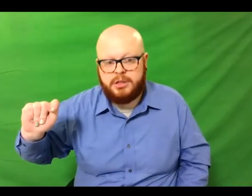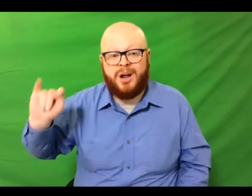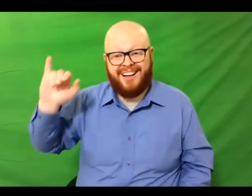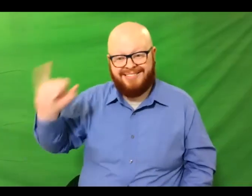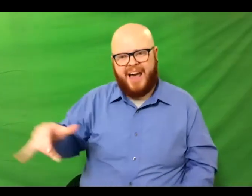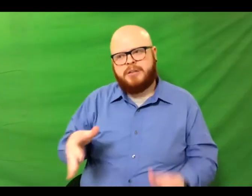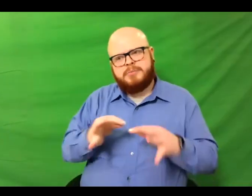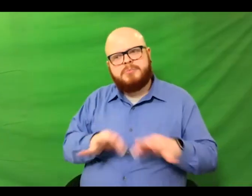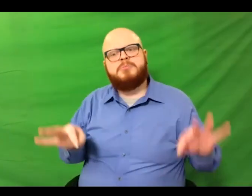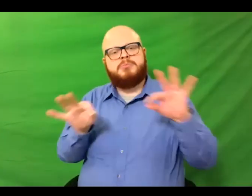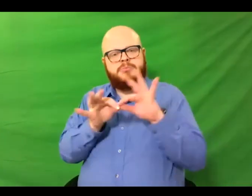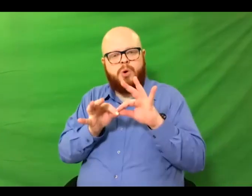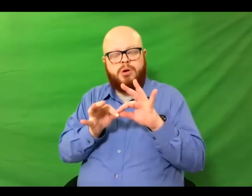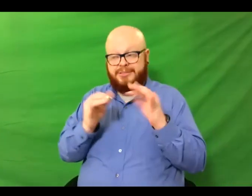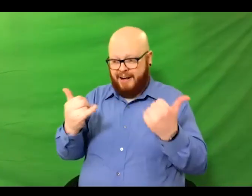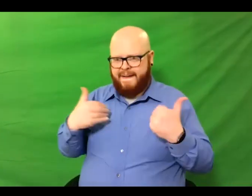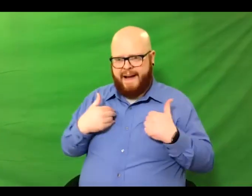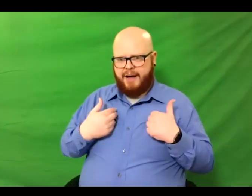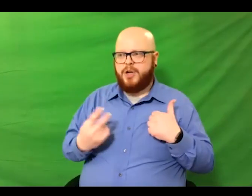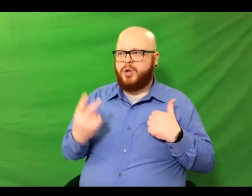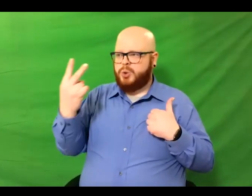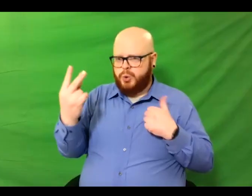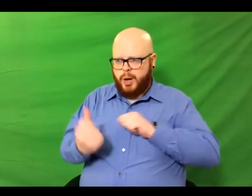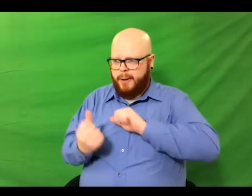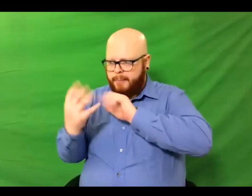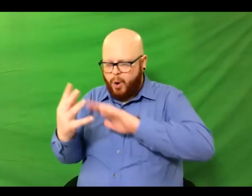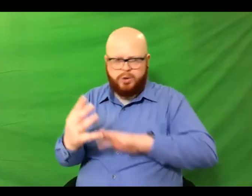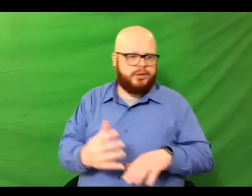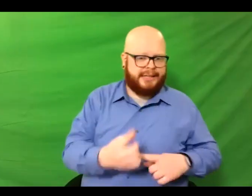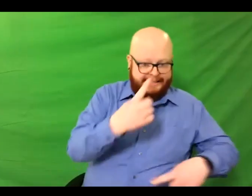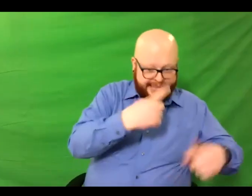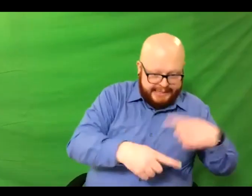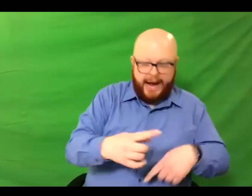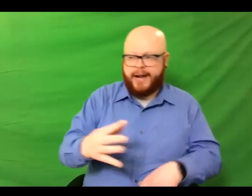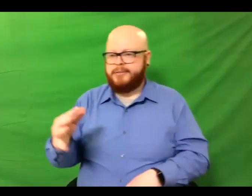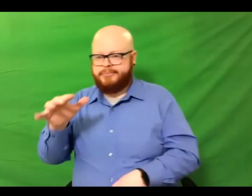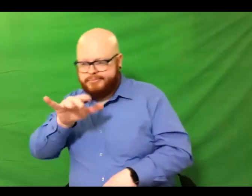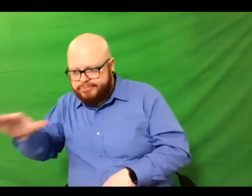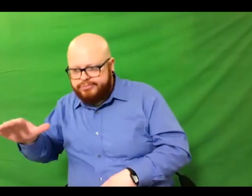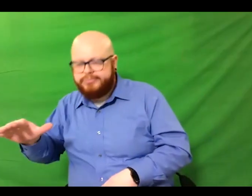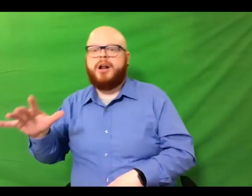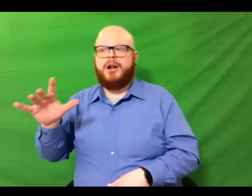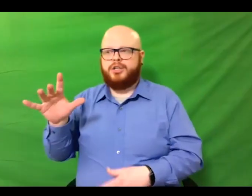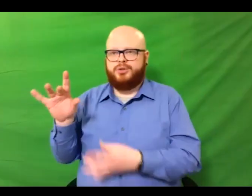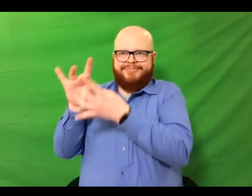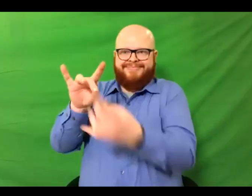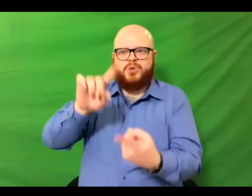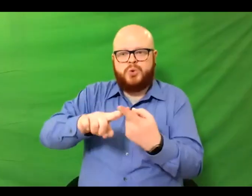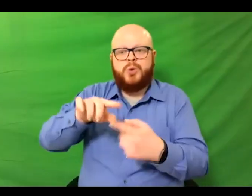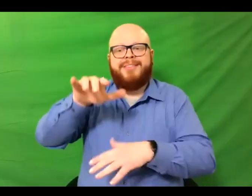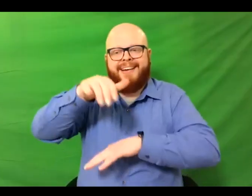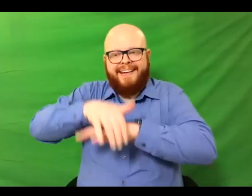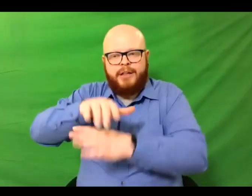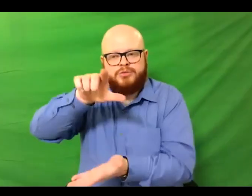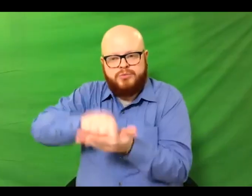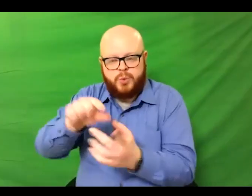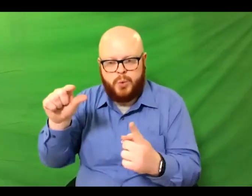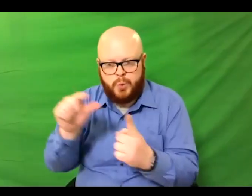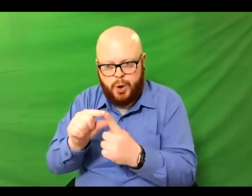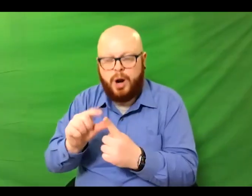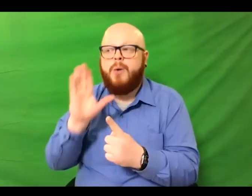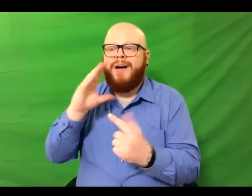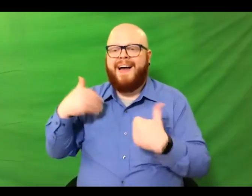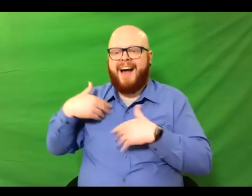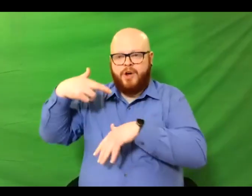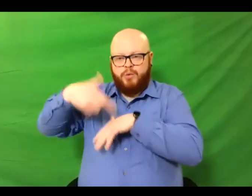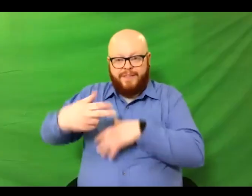now I've got 2 different pathways to unpack that written word. It's going to trigger different representations in my brain. And this one